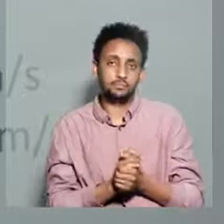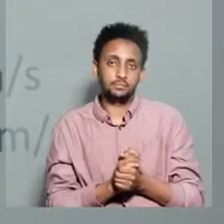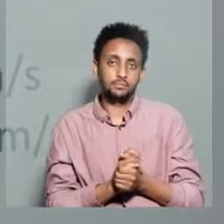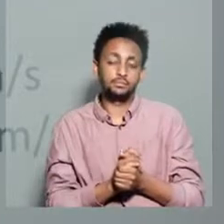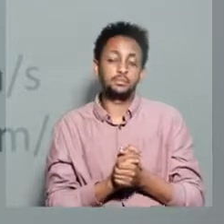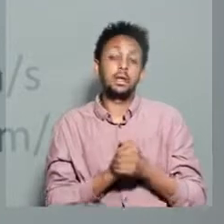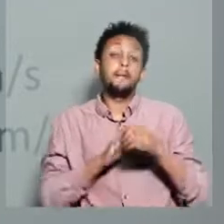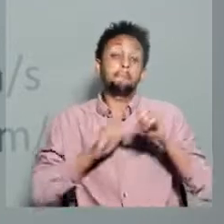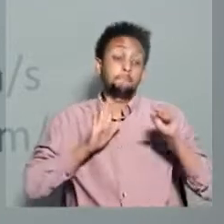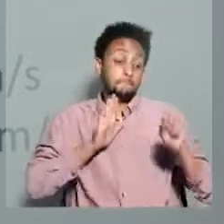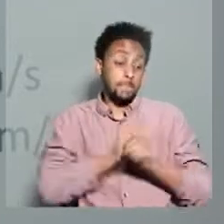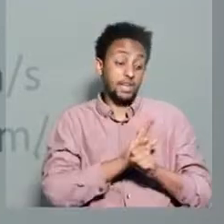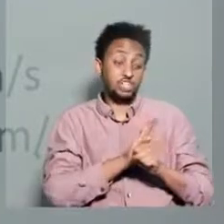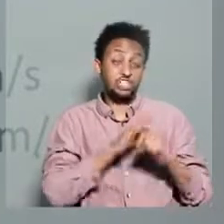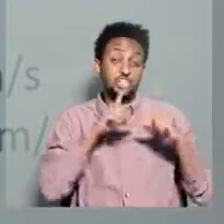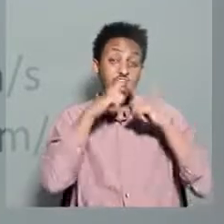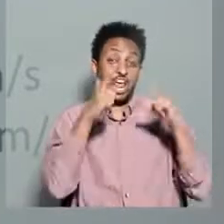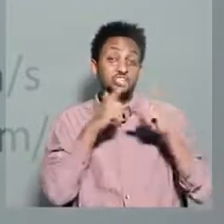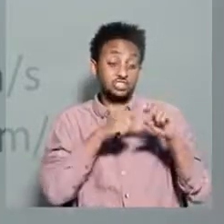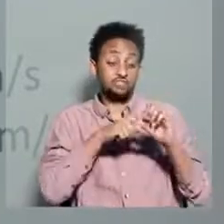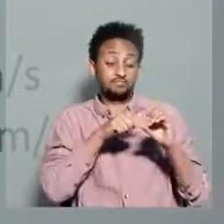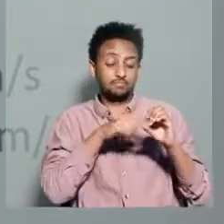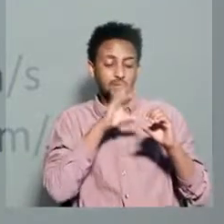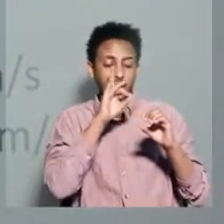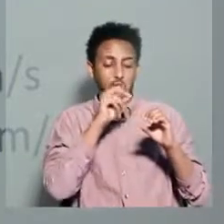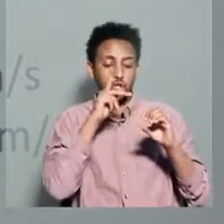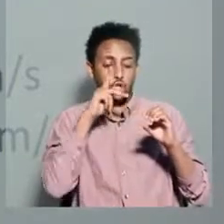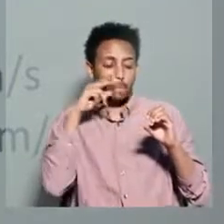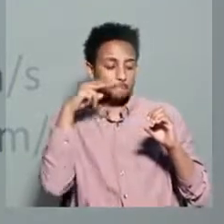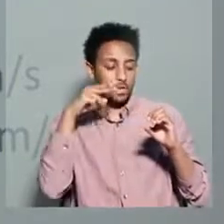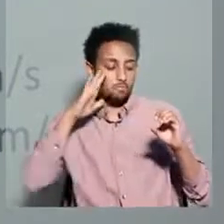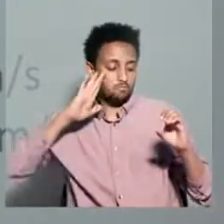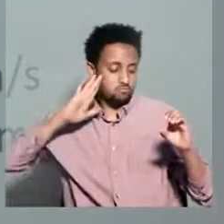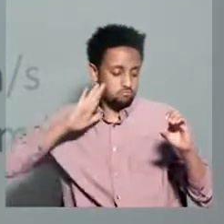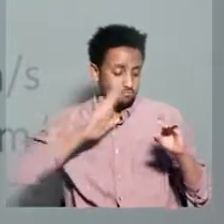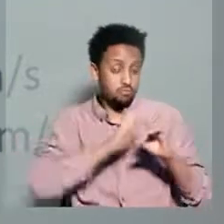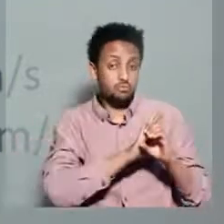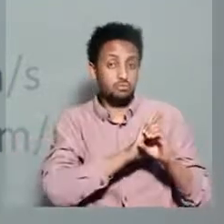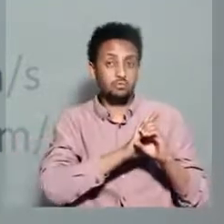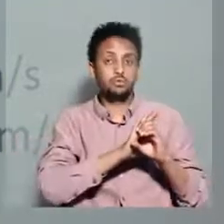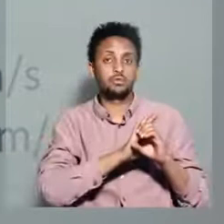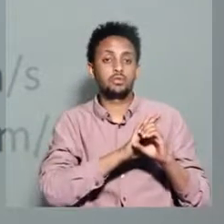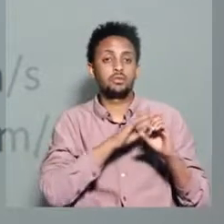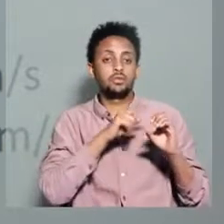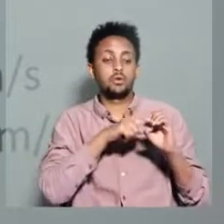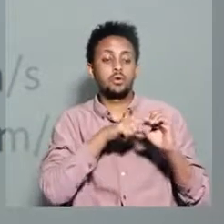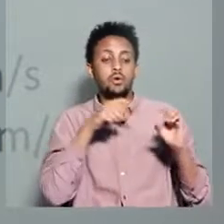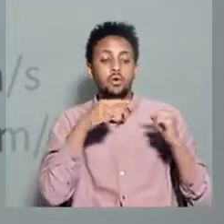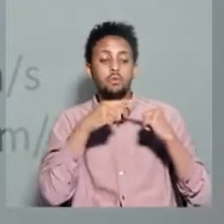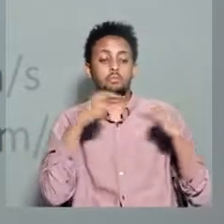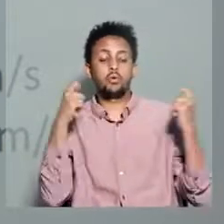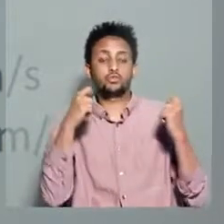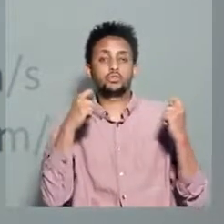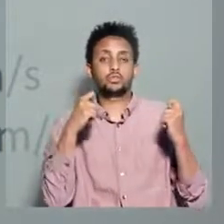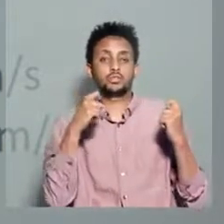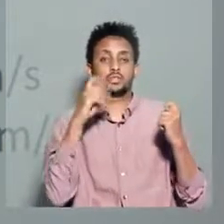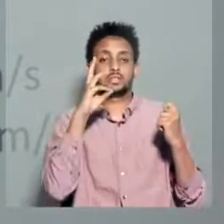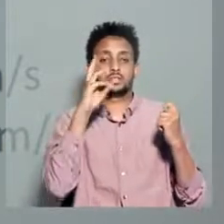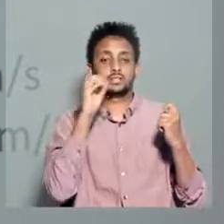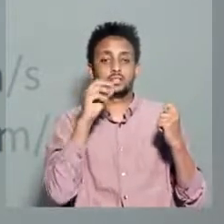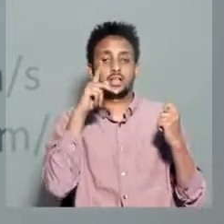The pressure exerted on the larger pipe is 80 kilopascal, and the pressure which opposes at the smaller pipe is